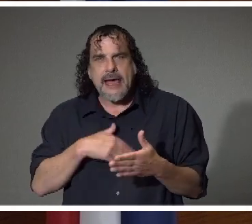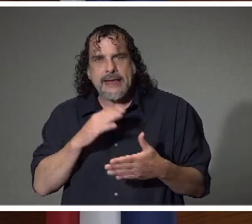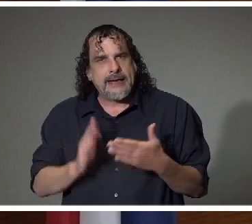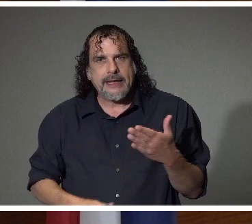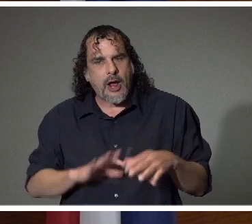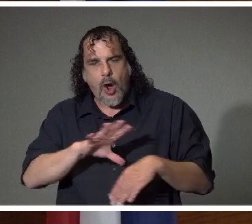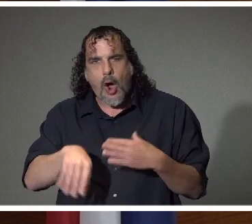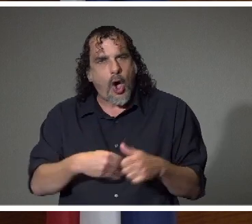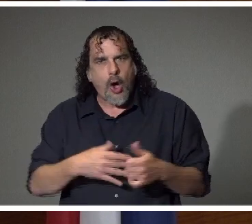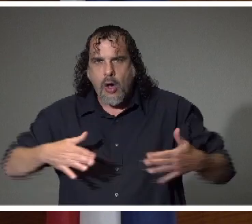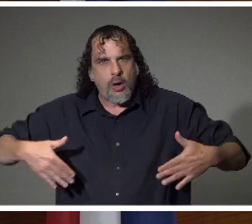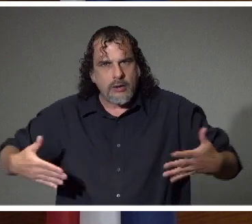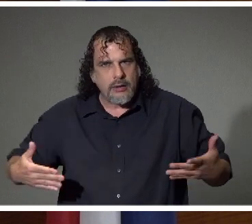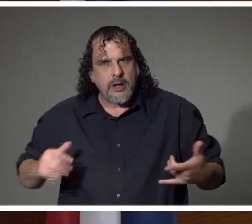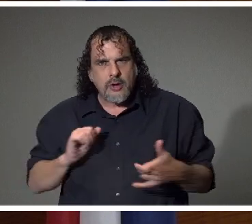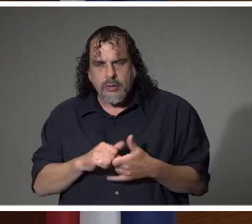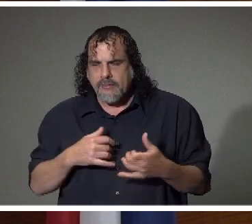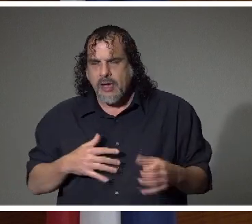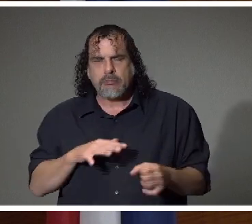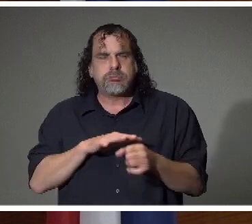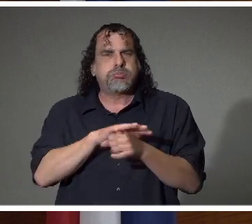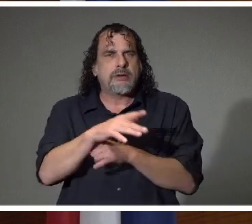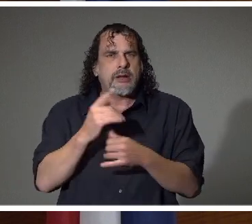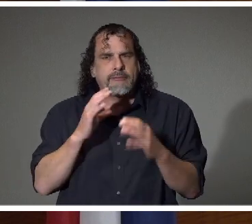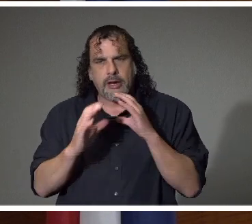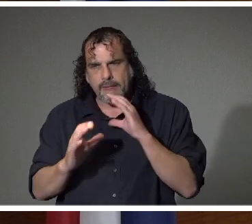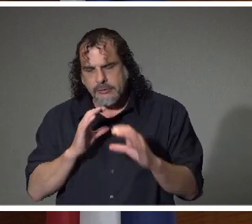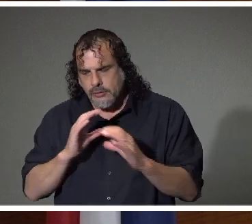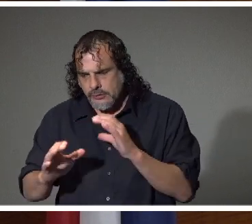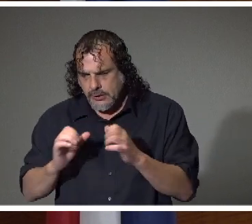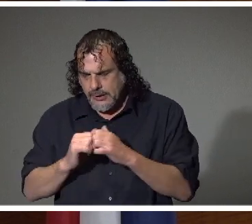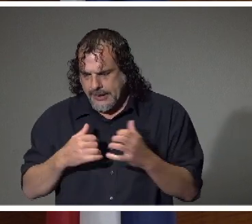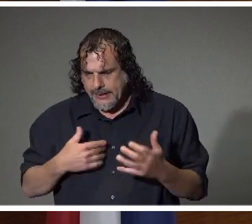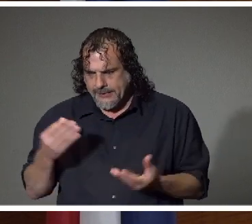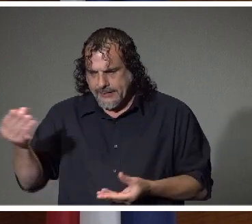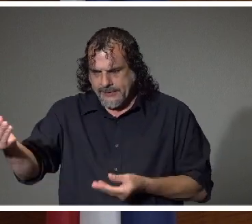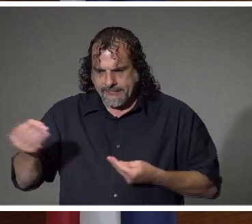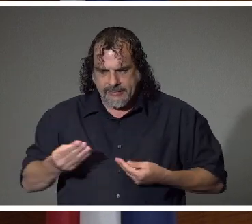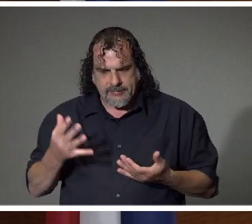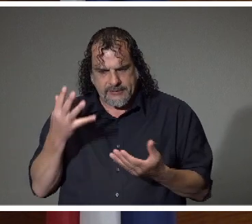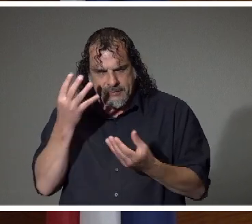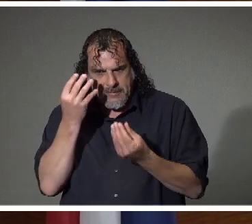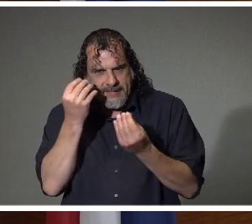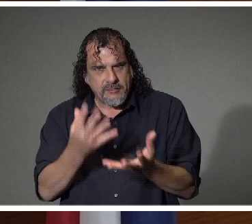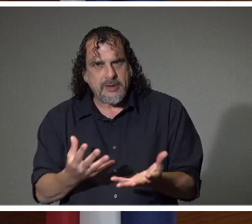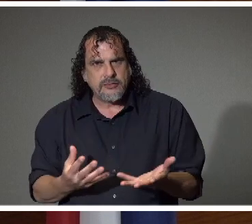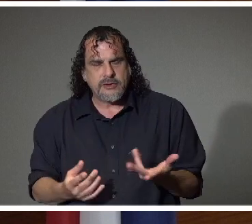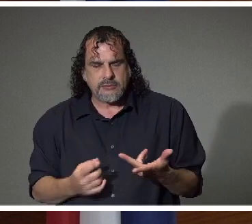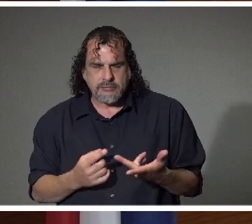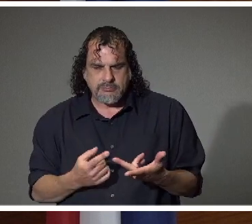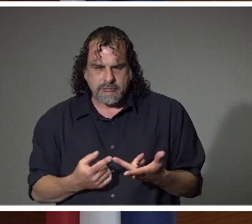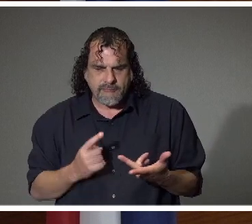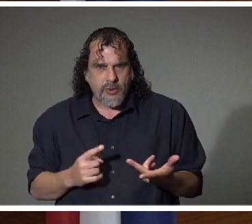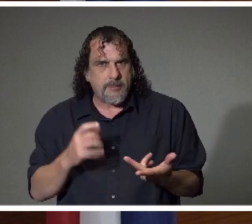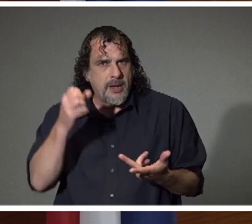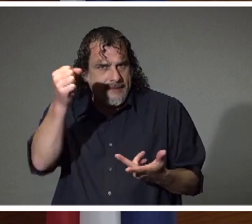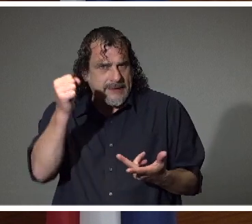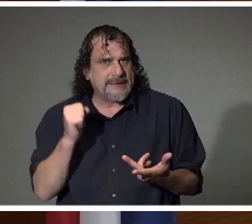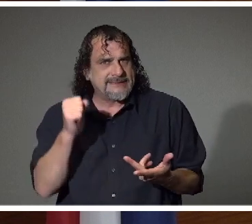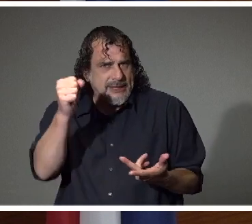have had significant conversations and actually have received, I believe, some information from the